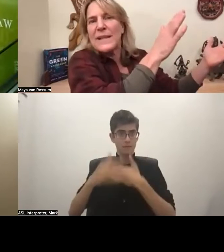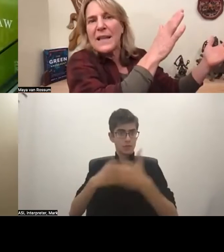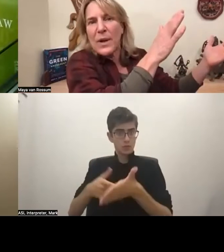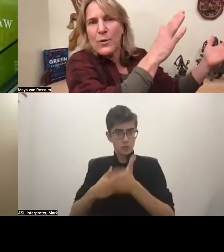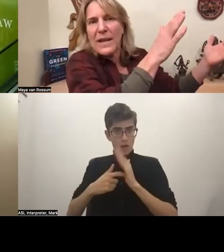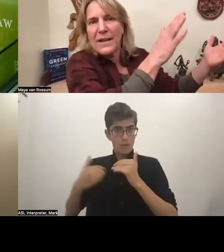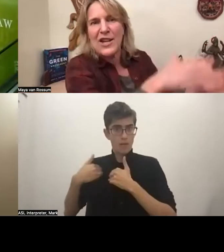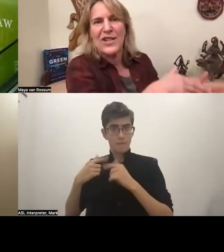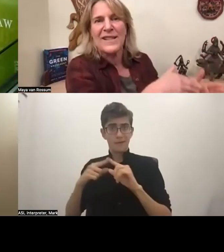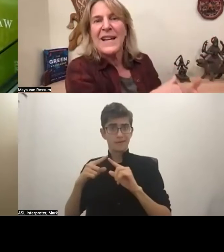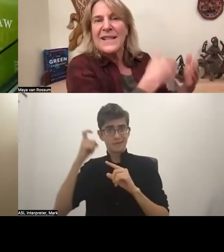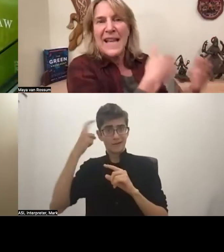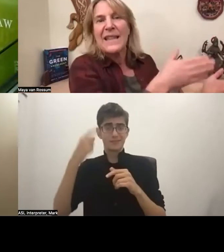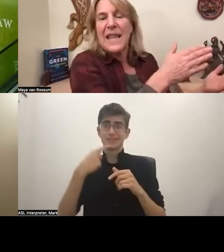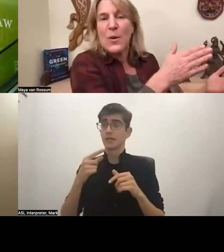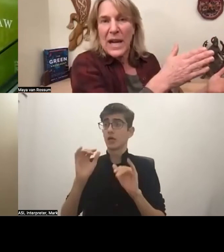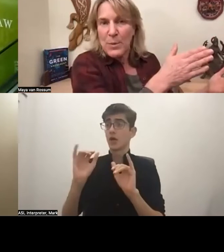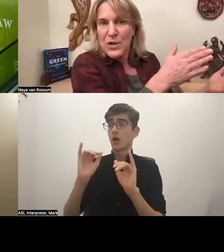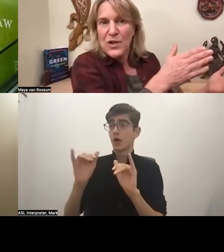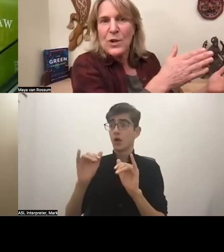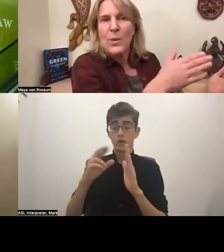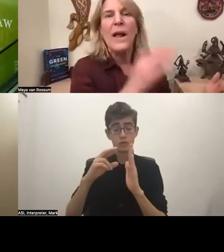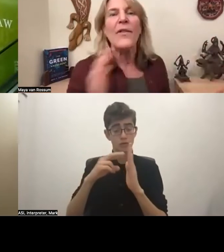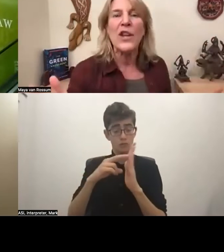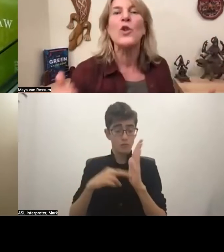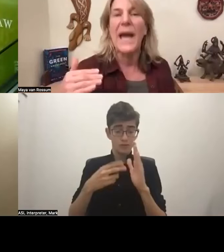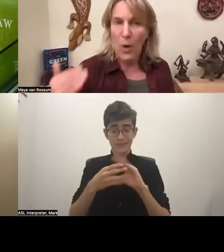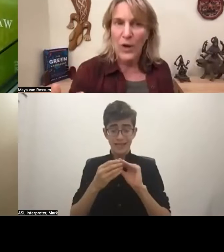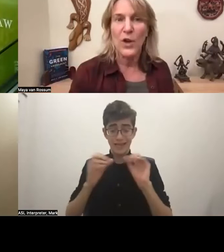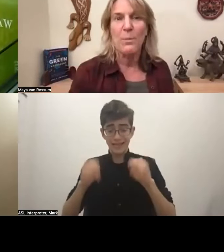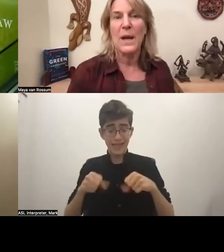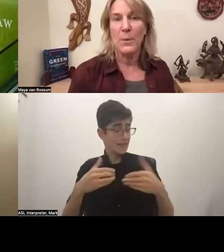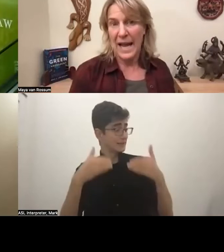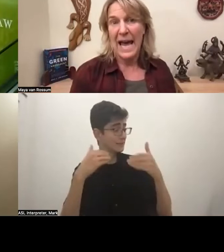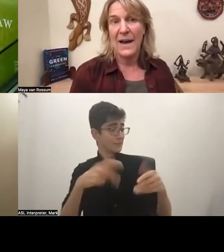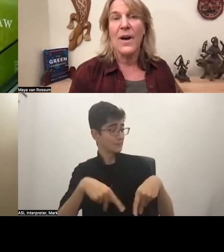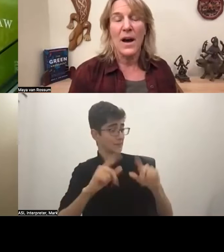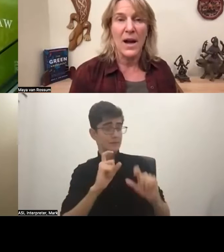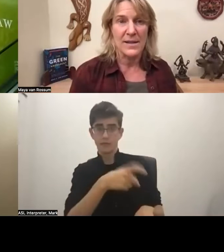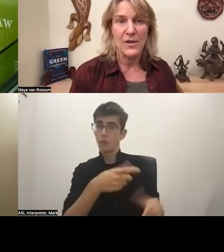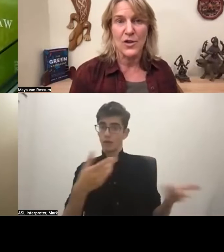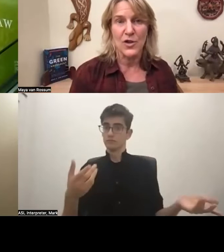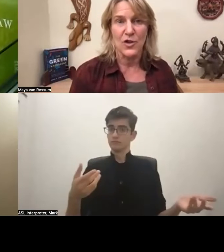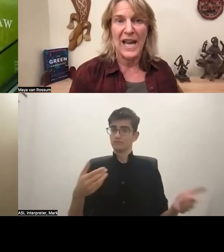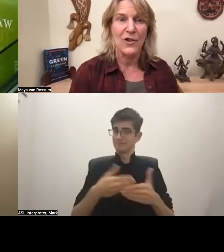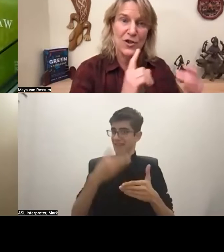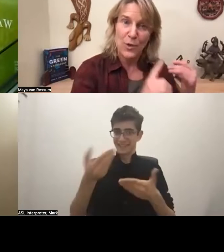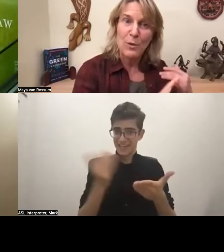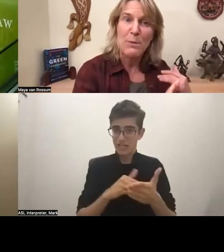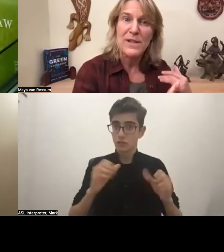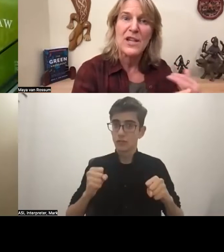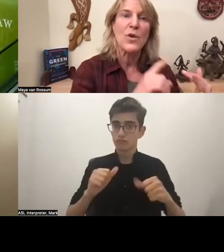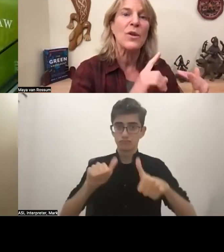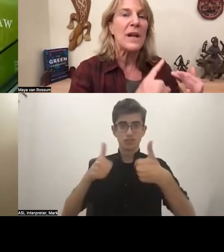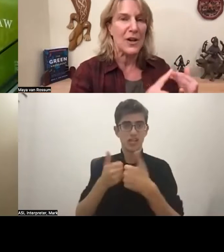do exactly what the regulations said that they were able to do, then you may also be able to have a constitutional challenge. So it could